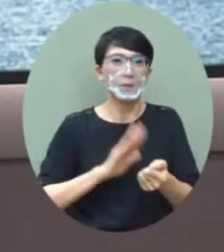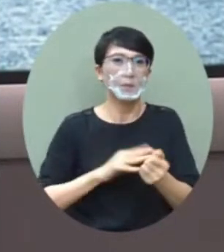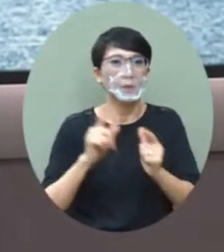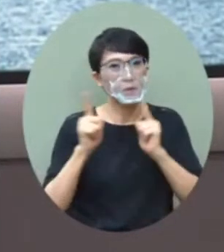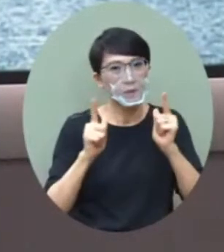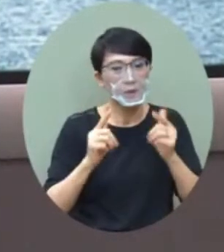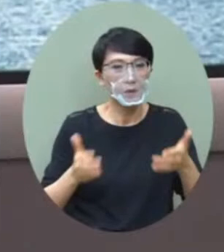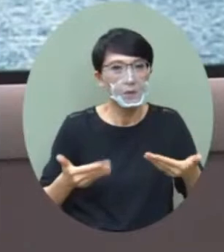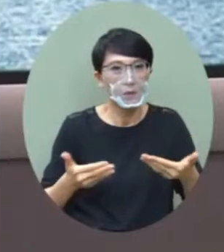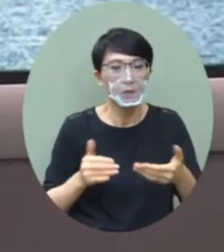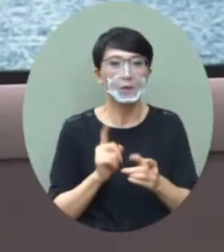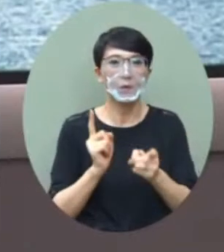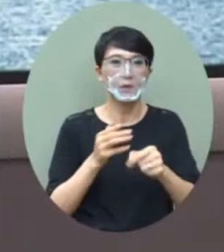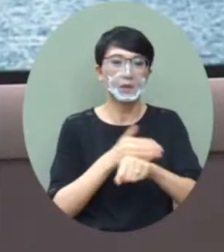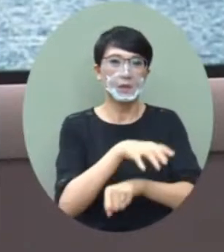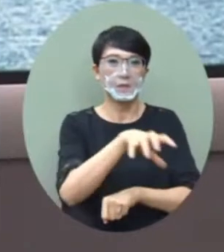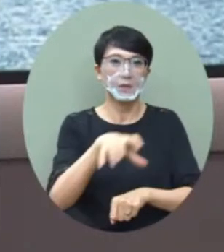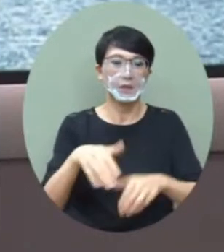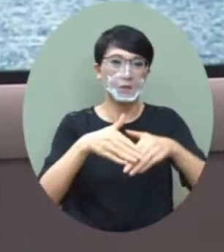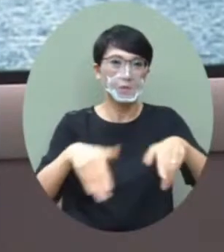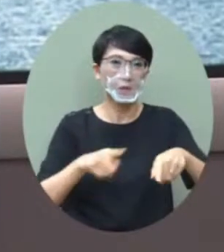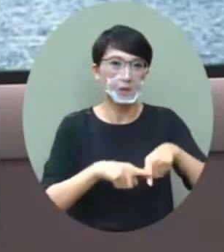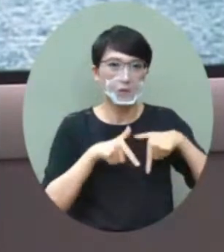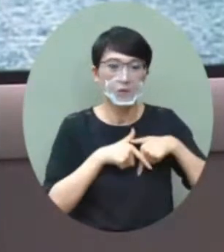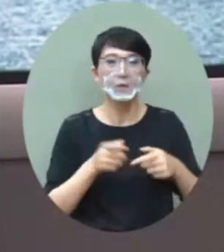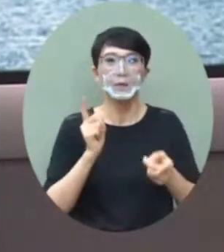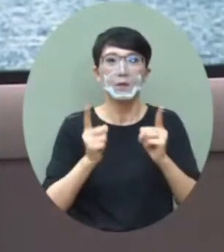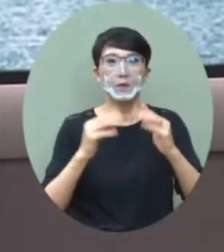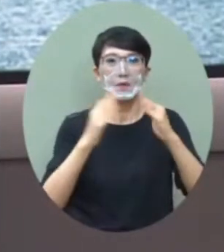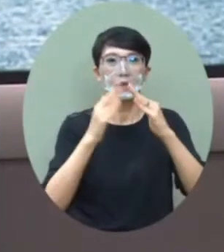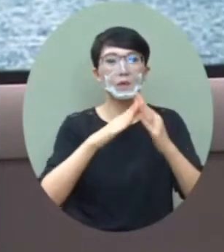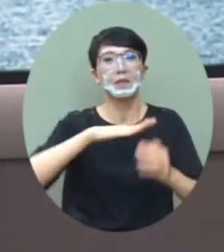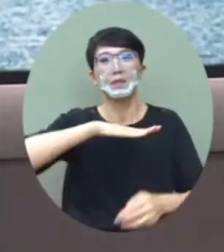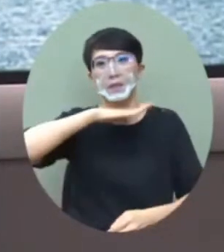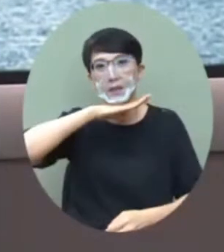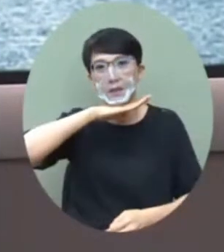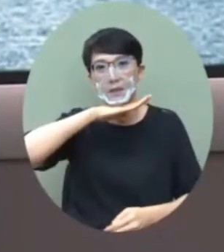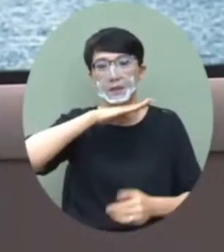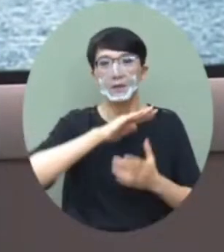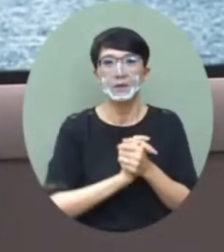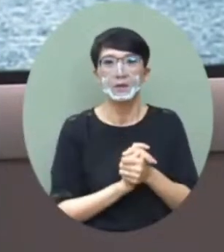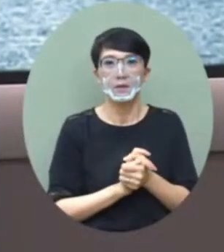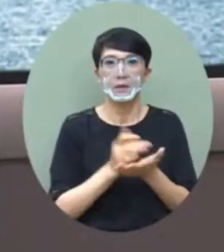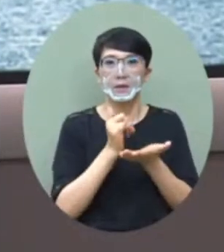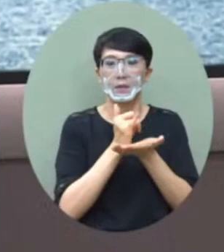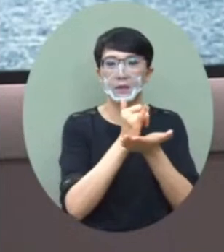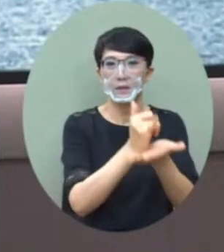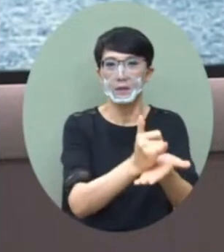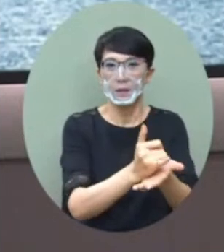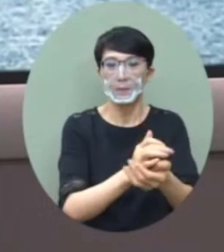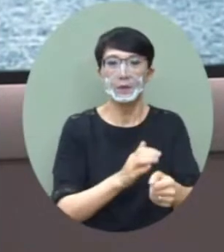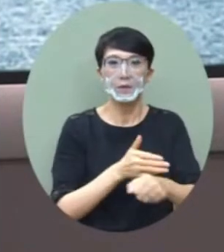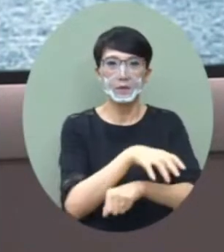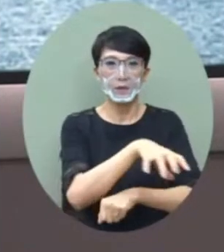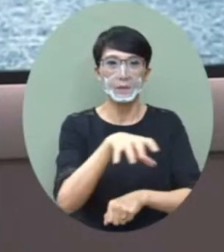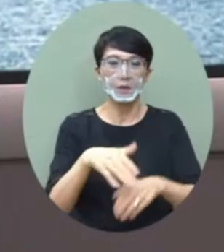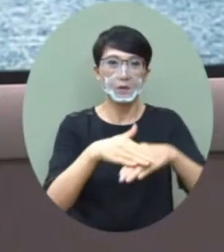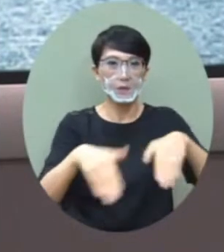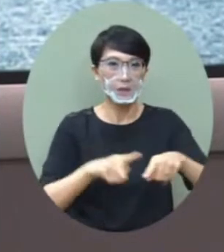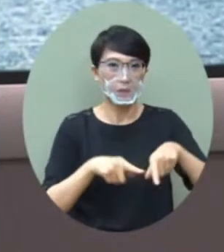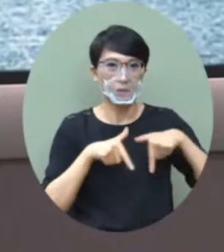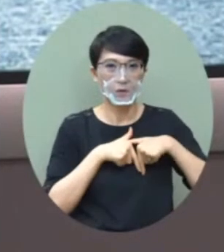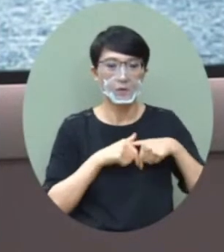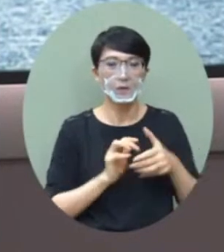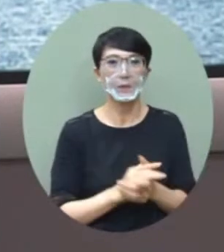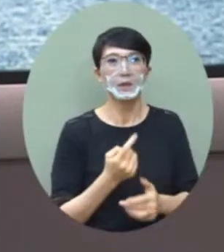AWE isolation treatment center or even community isolation facilities, or to